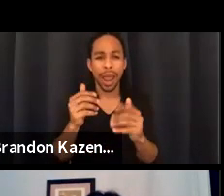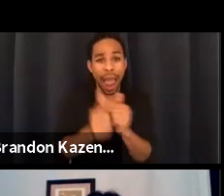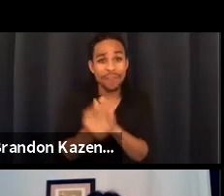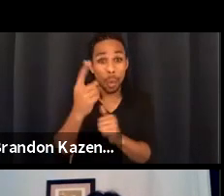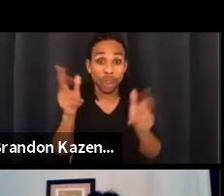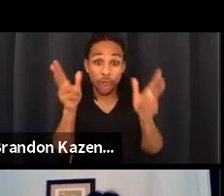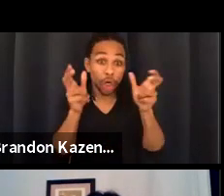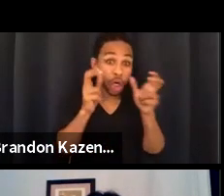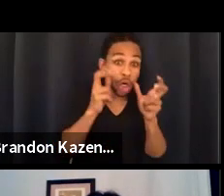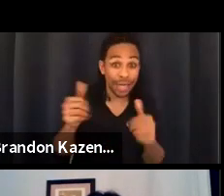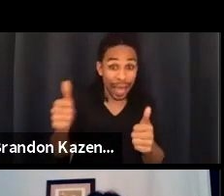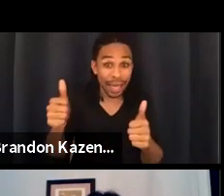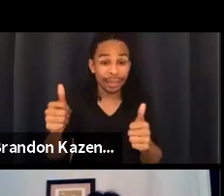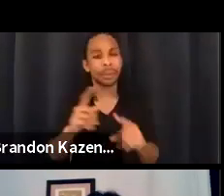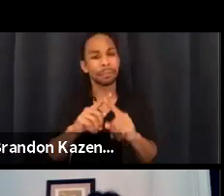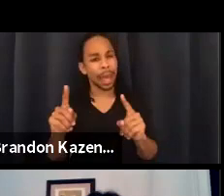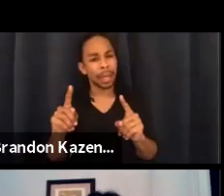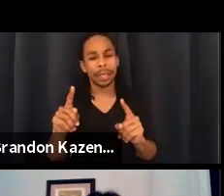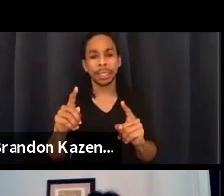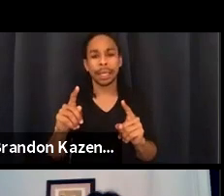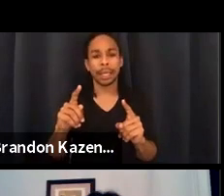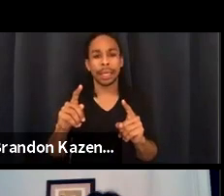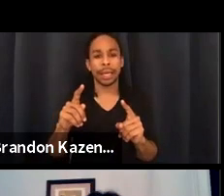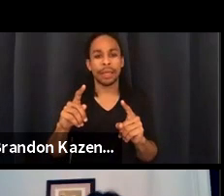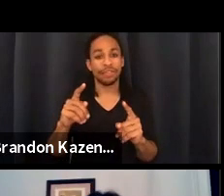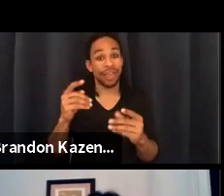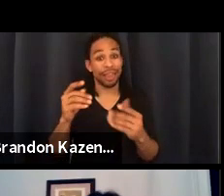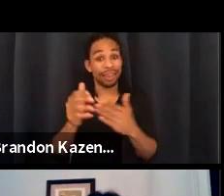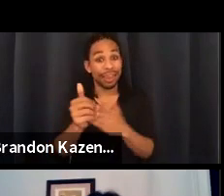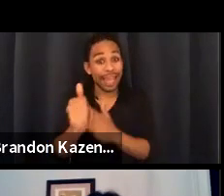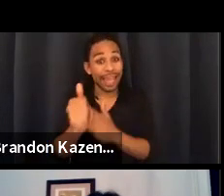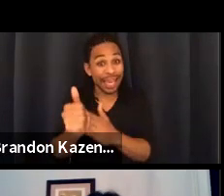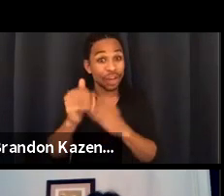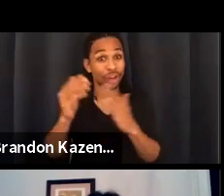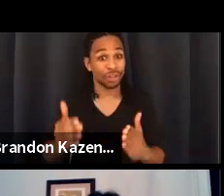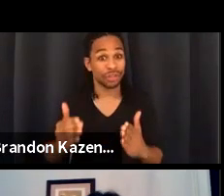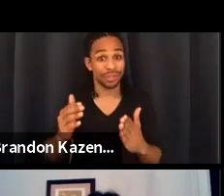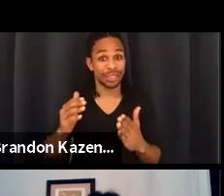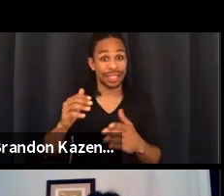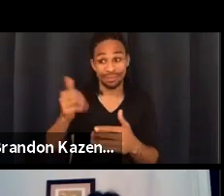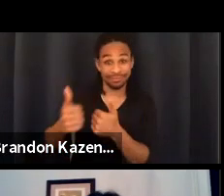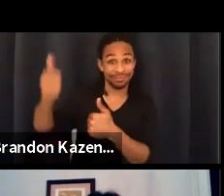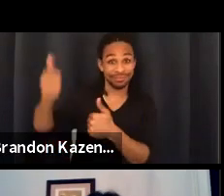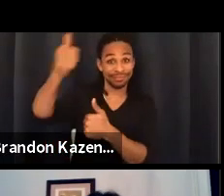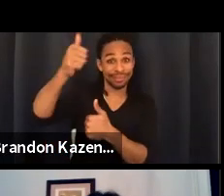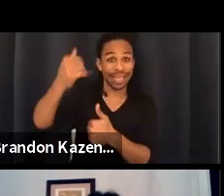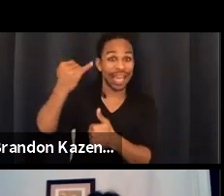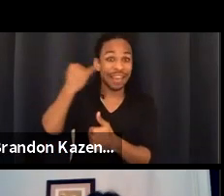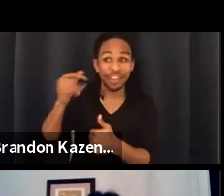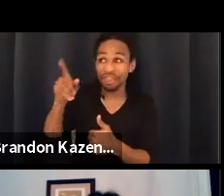are not actually putting into action what is being shared in these check-ins. And so